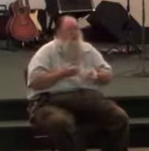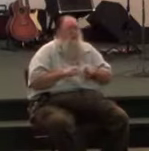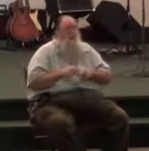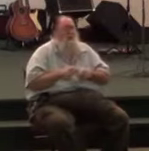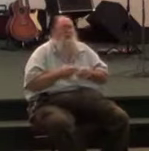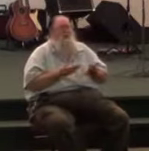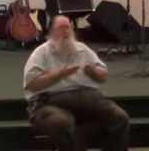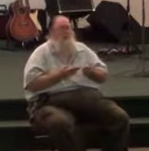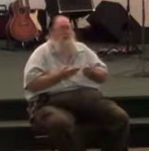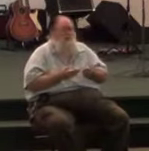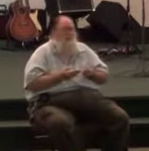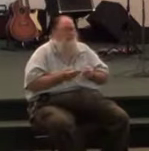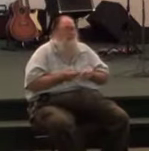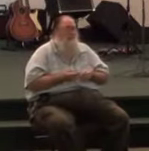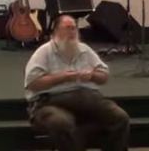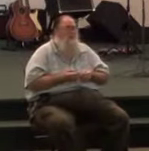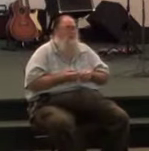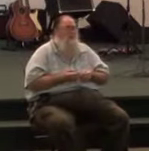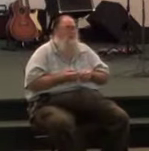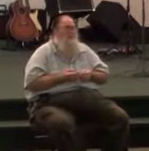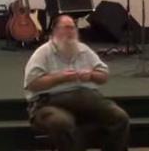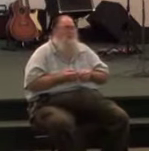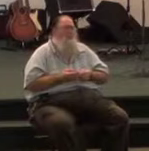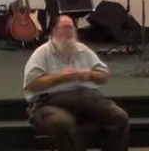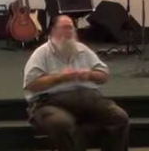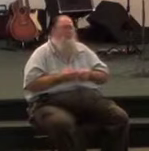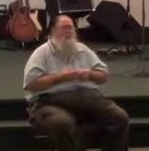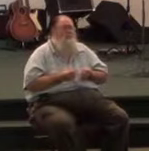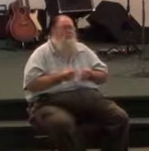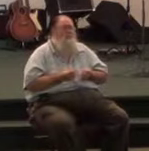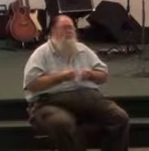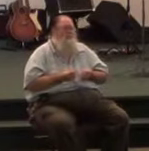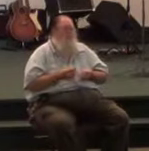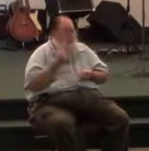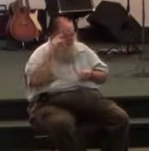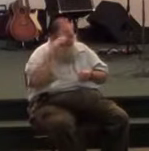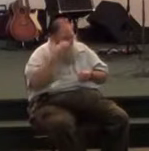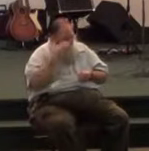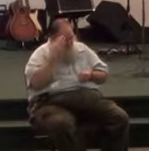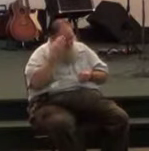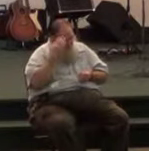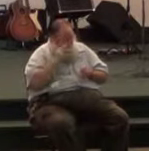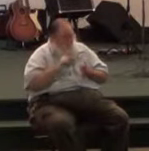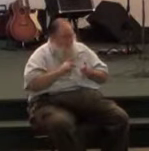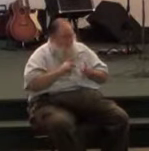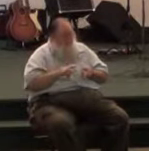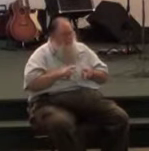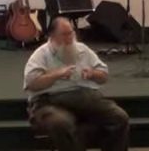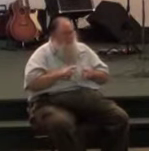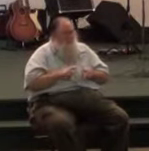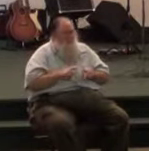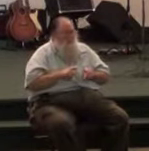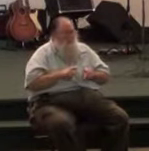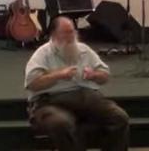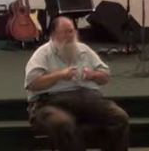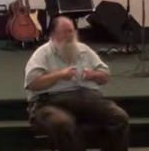someone that's good for ministry, be a Barnabas and introduce them. And then I wrote, better yet,